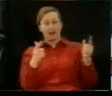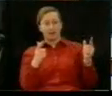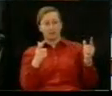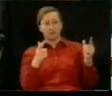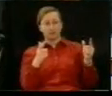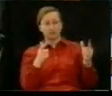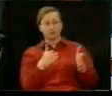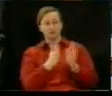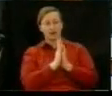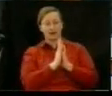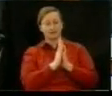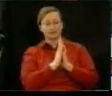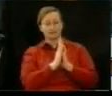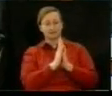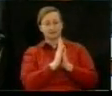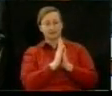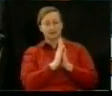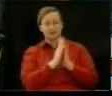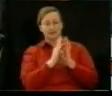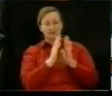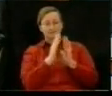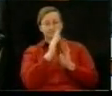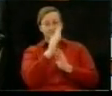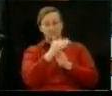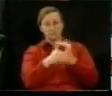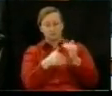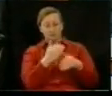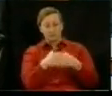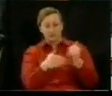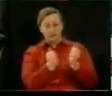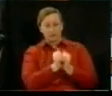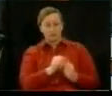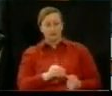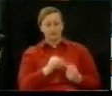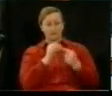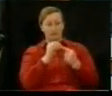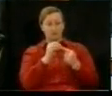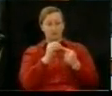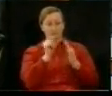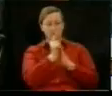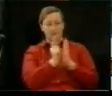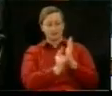delegation to proceed with special legislation